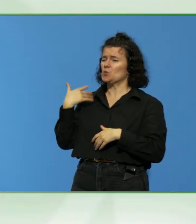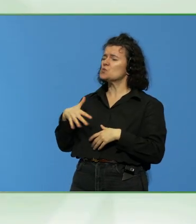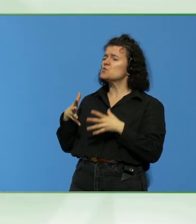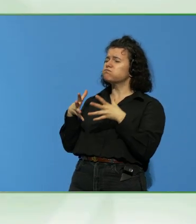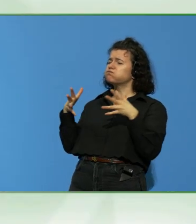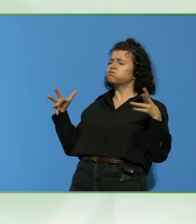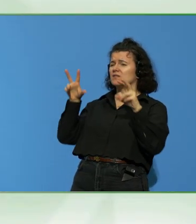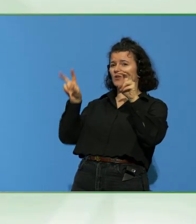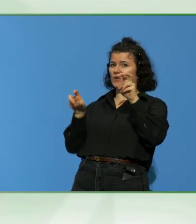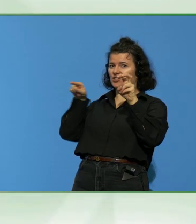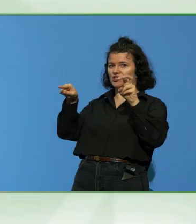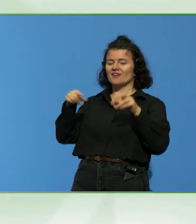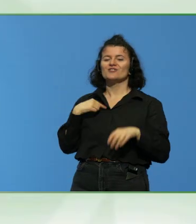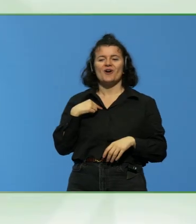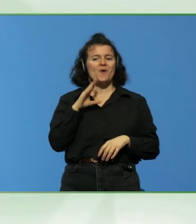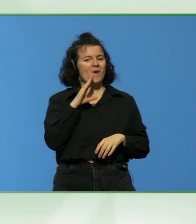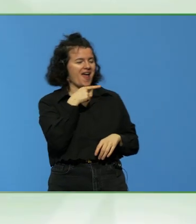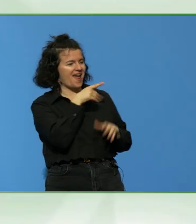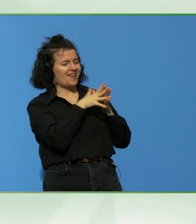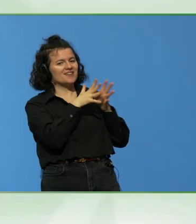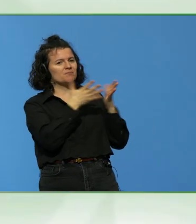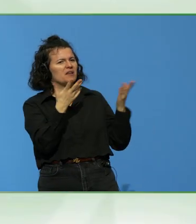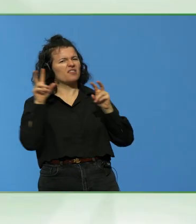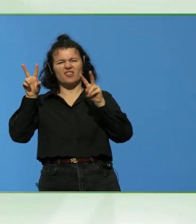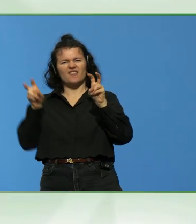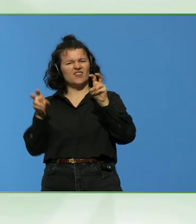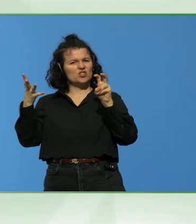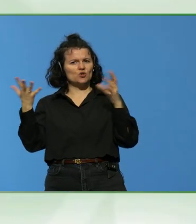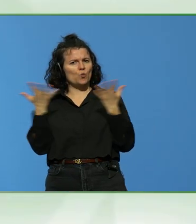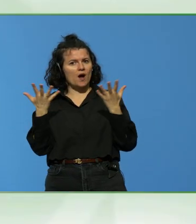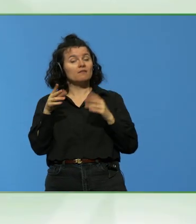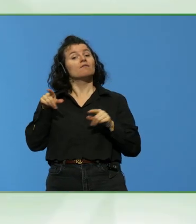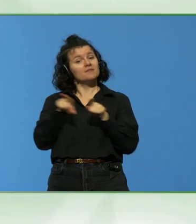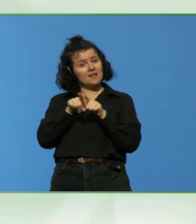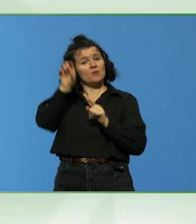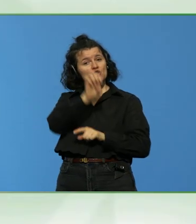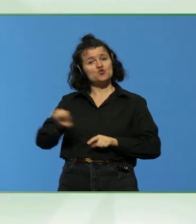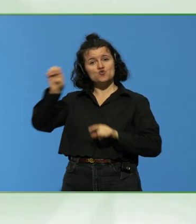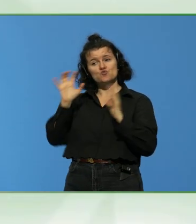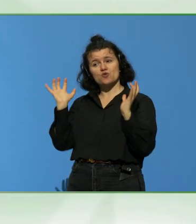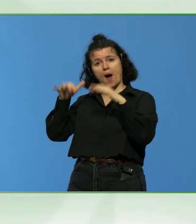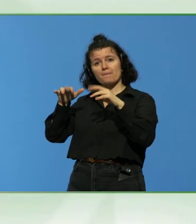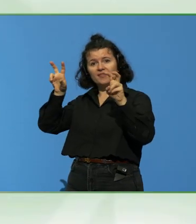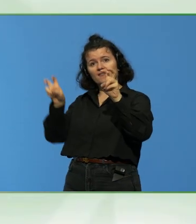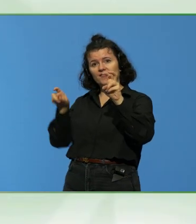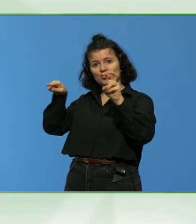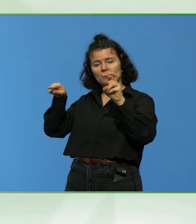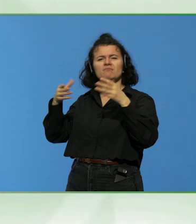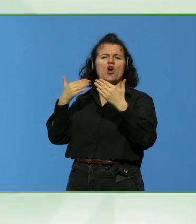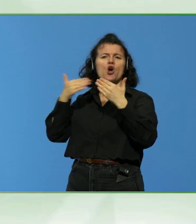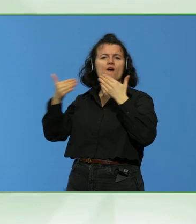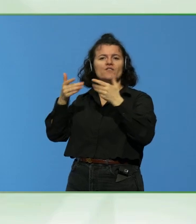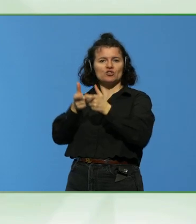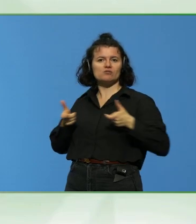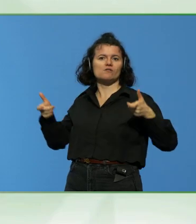is, but also outline what she has been able to do with TwitchCon Europe, one of the largest gaming conferences in the